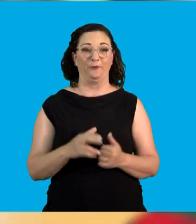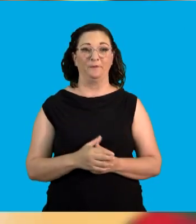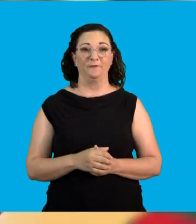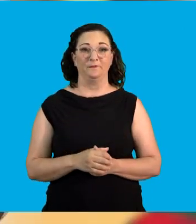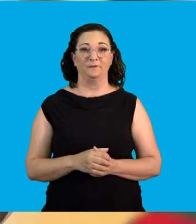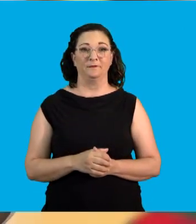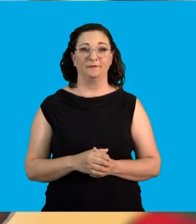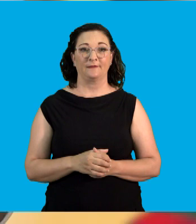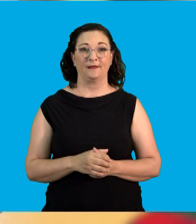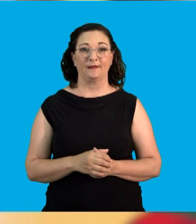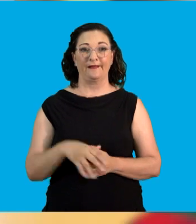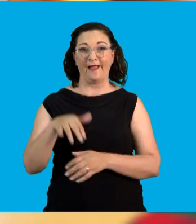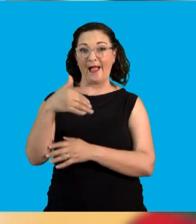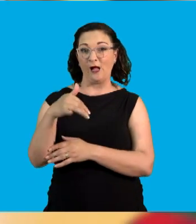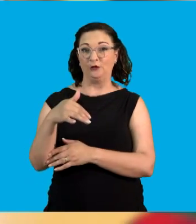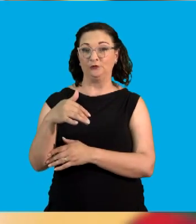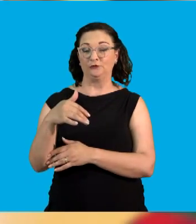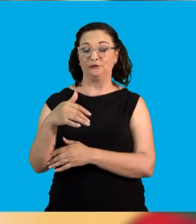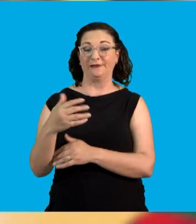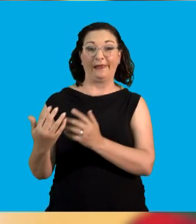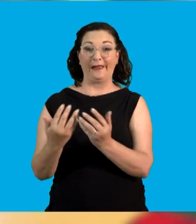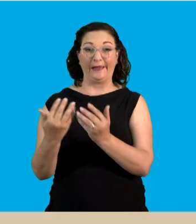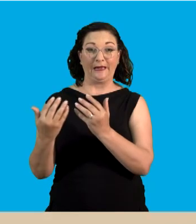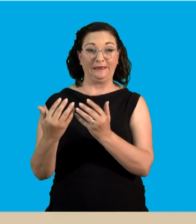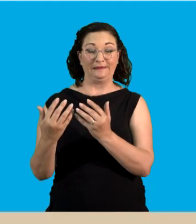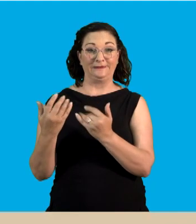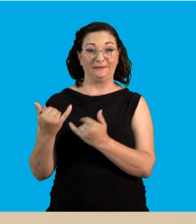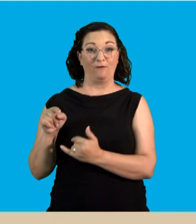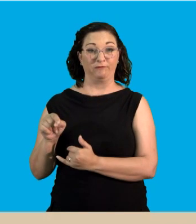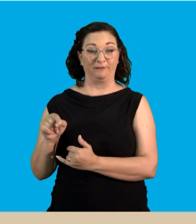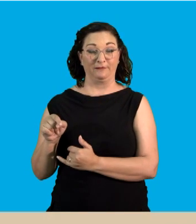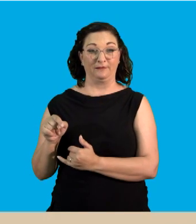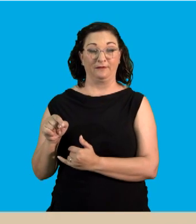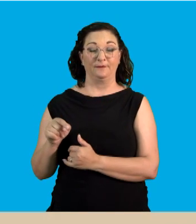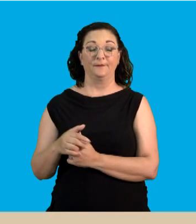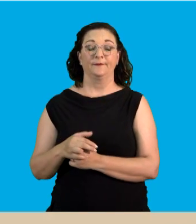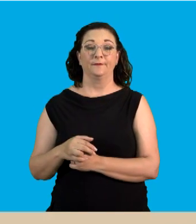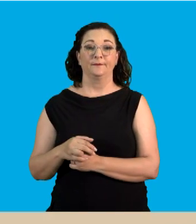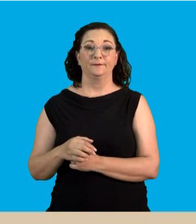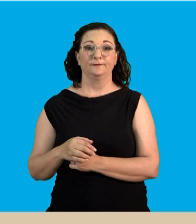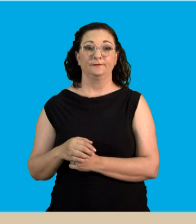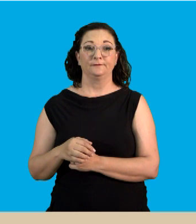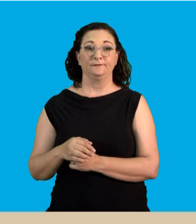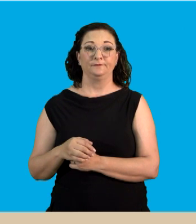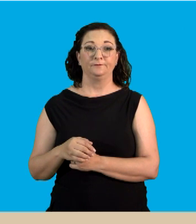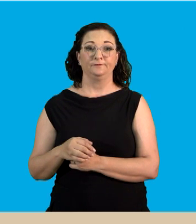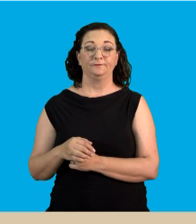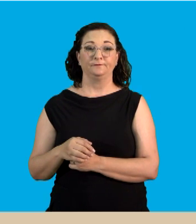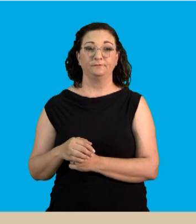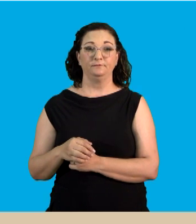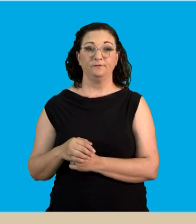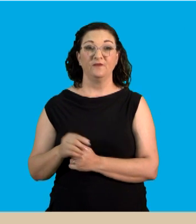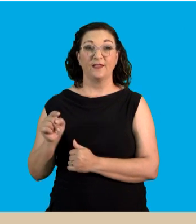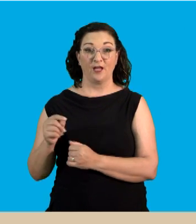there. And these outer gas giant planets, which are referred to as the